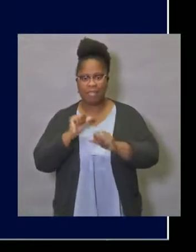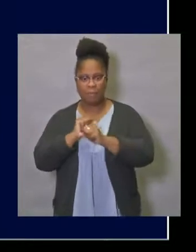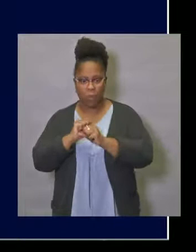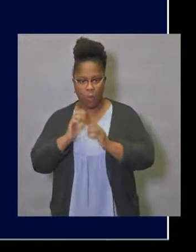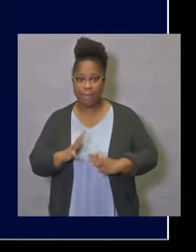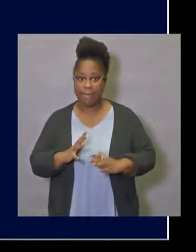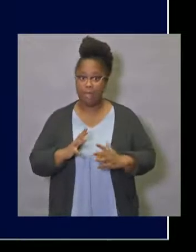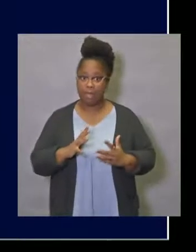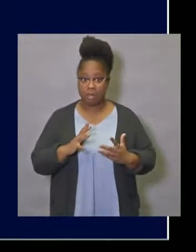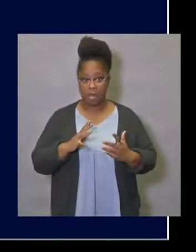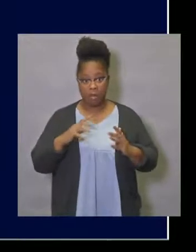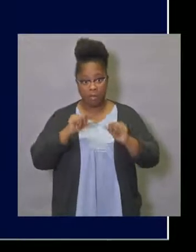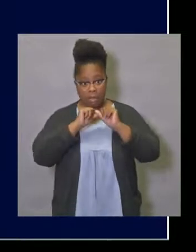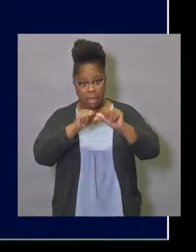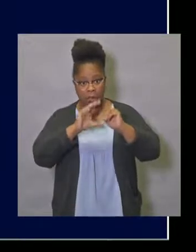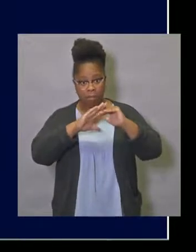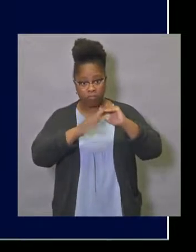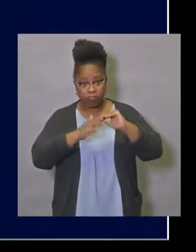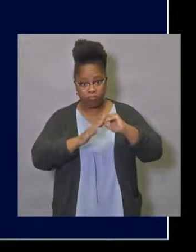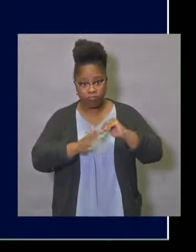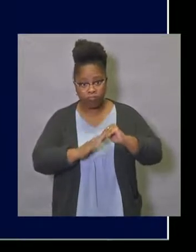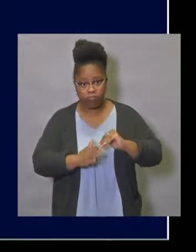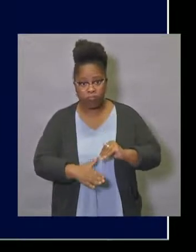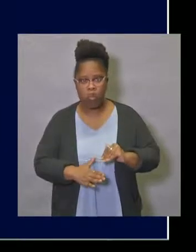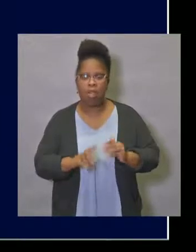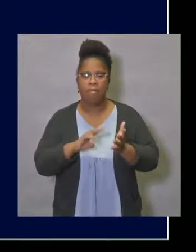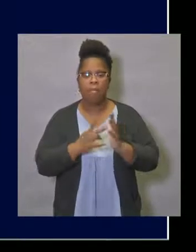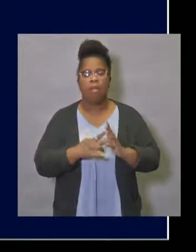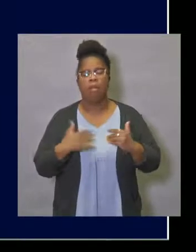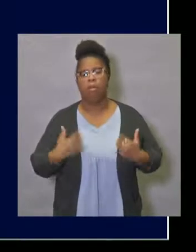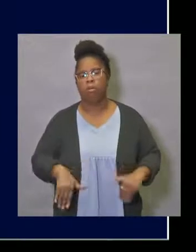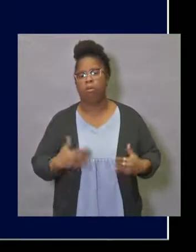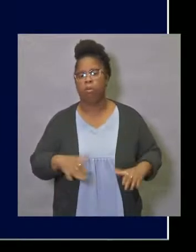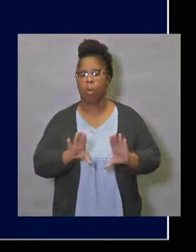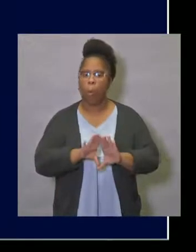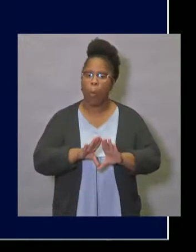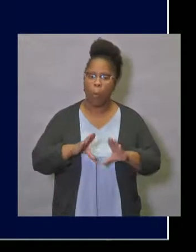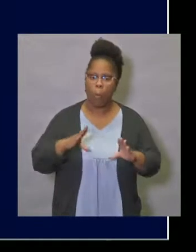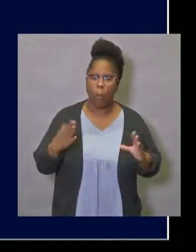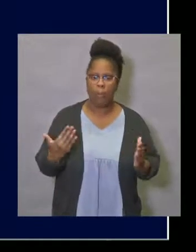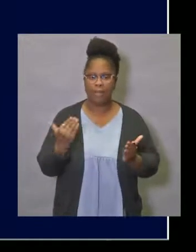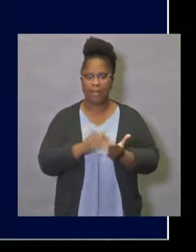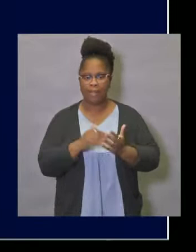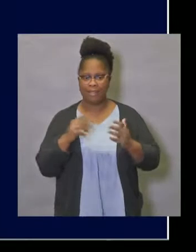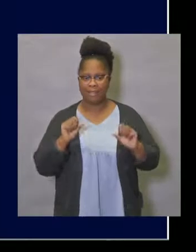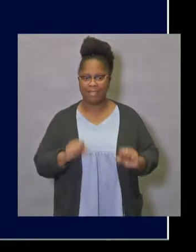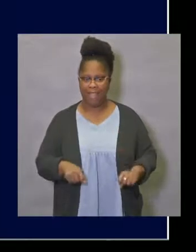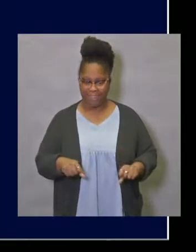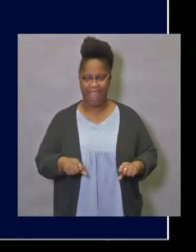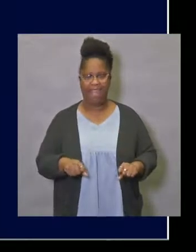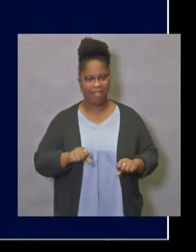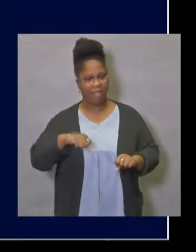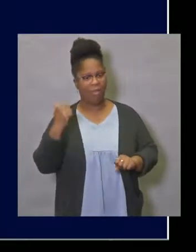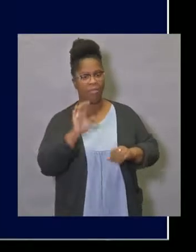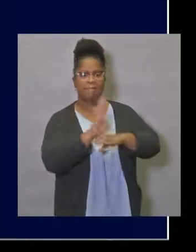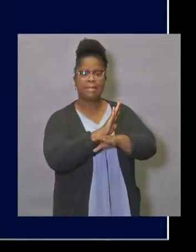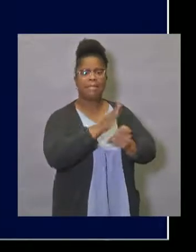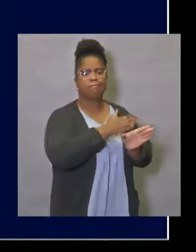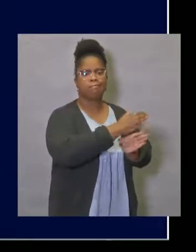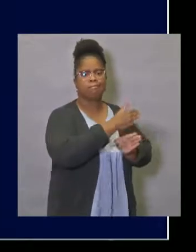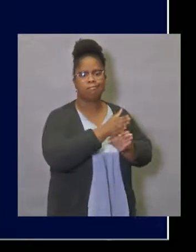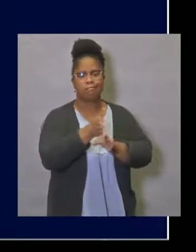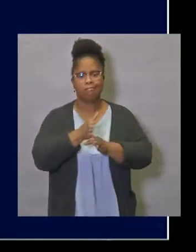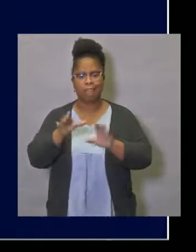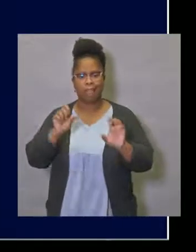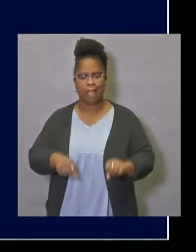see less cases, we can move forward in our recovery, as lower case rates allow for other sector reopenings. Last week,